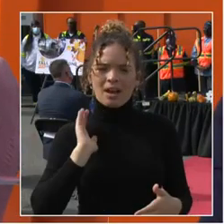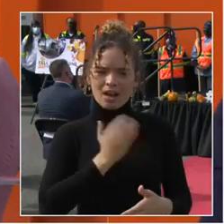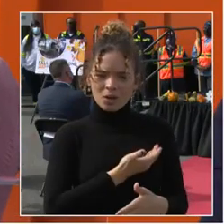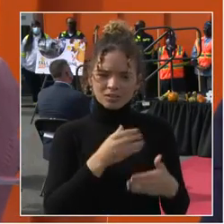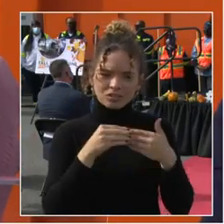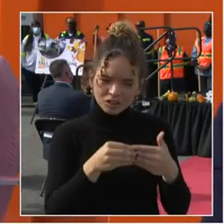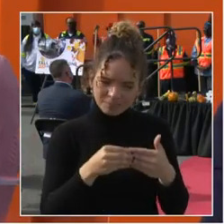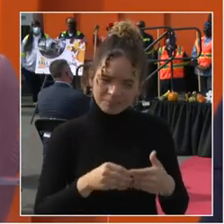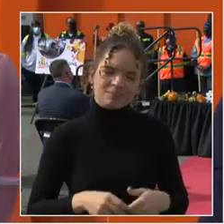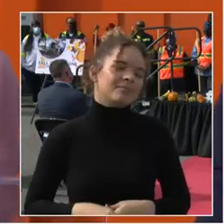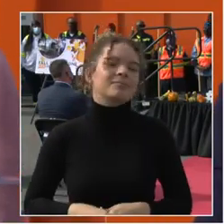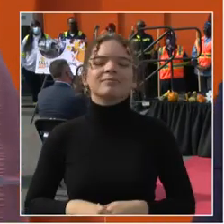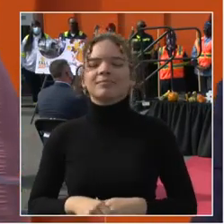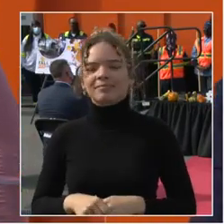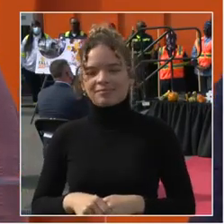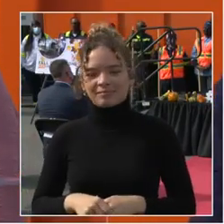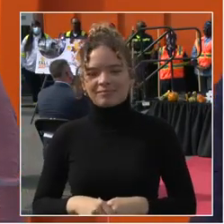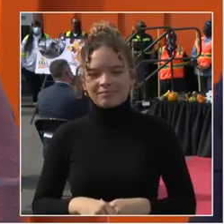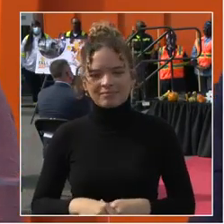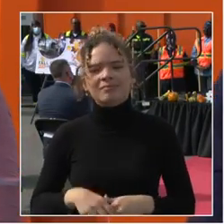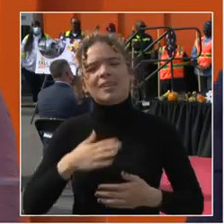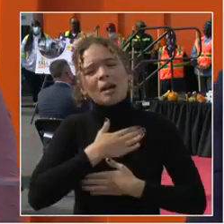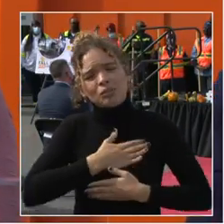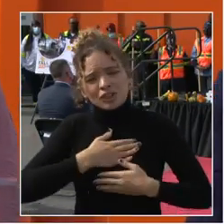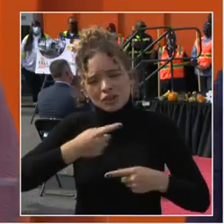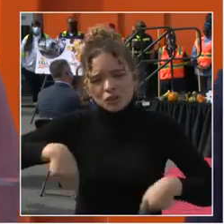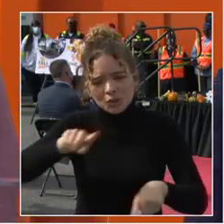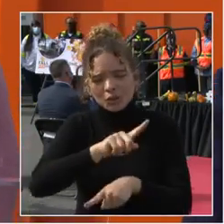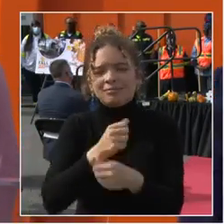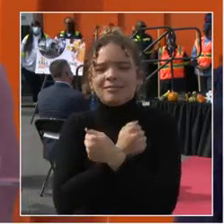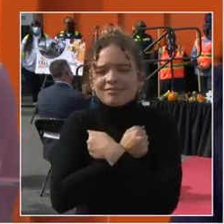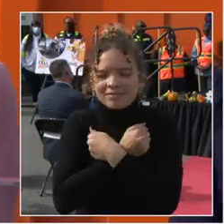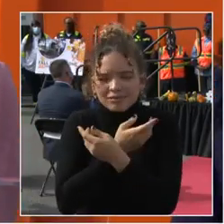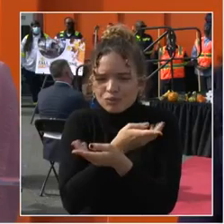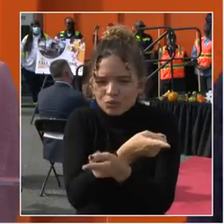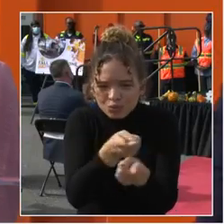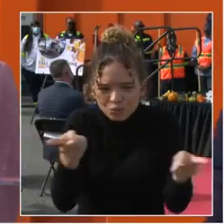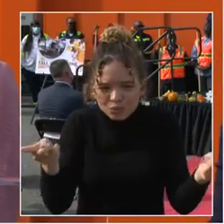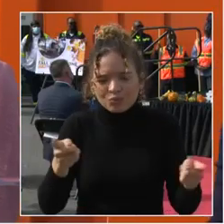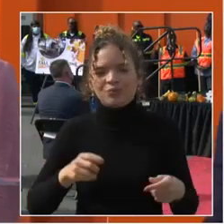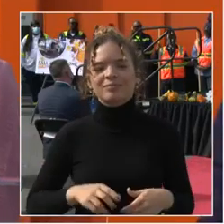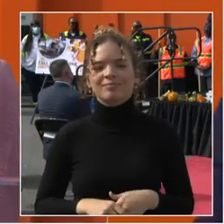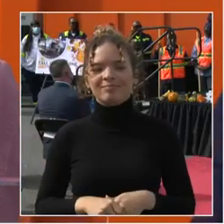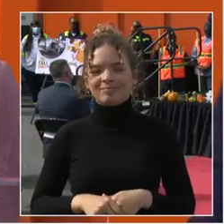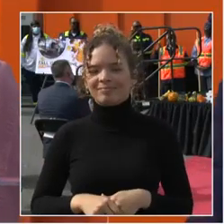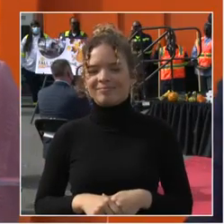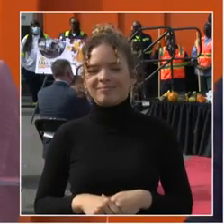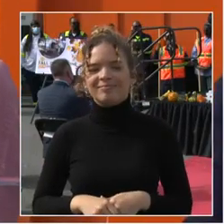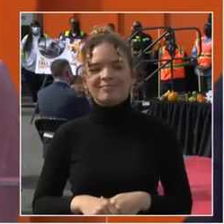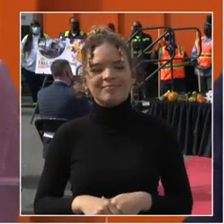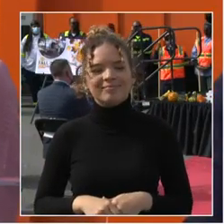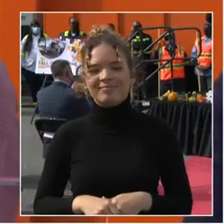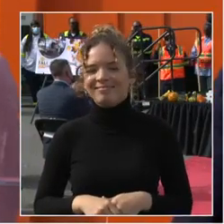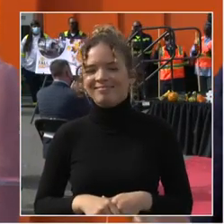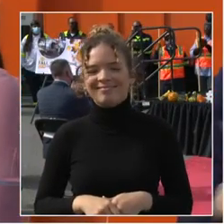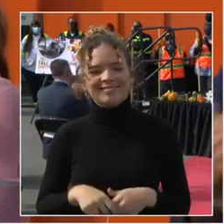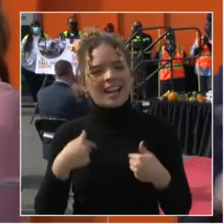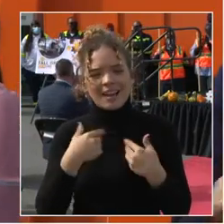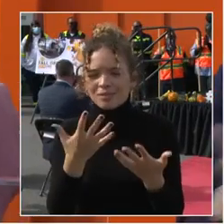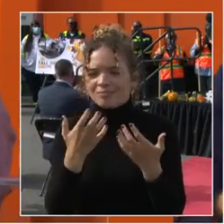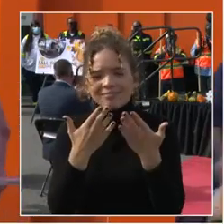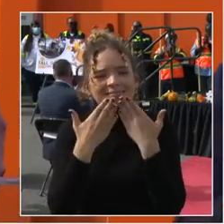We love y'all. Thank you guys. I love Friendship. I love Blow. I'm not leaving. I have no plans.